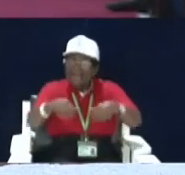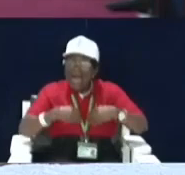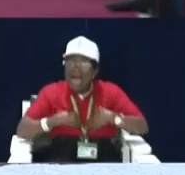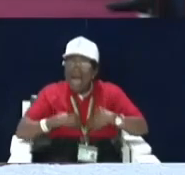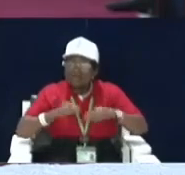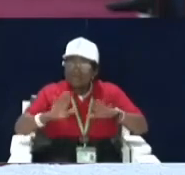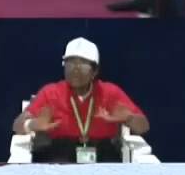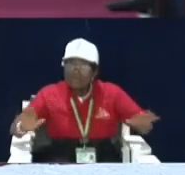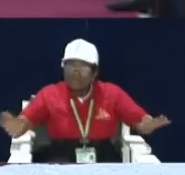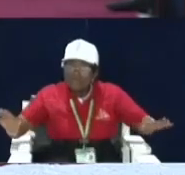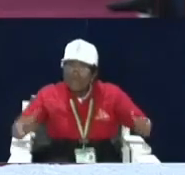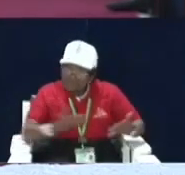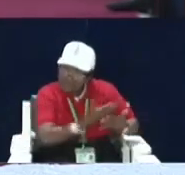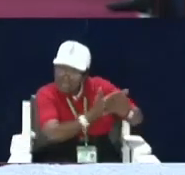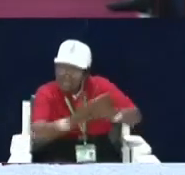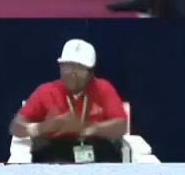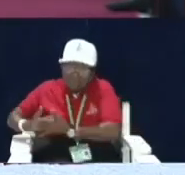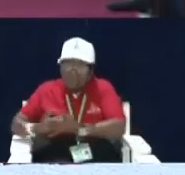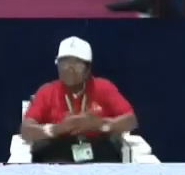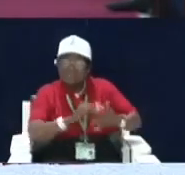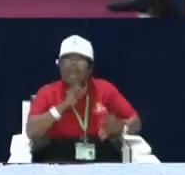And so they will die.